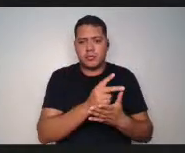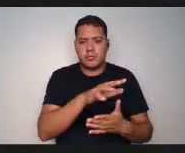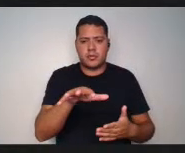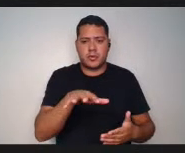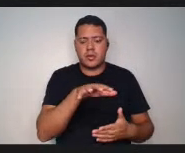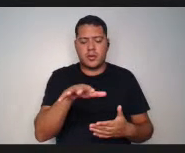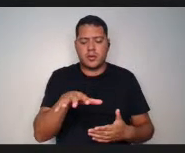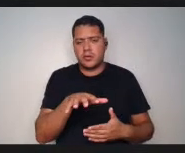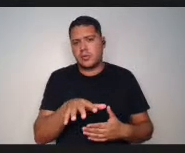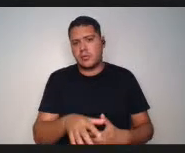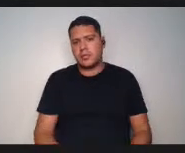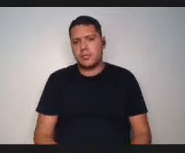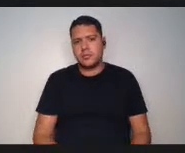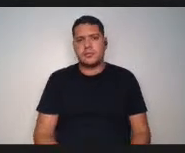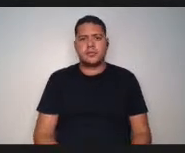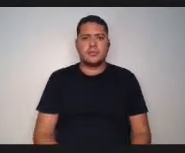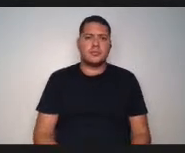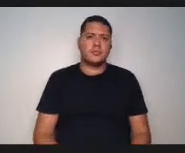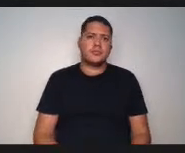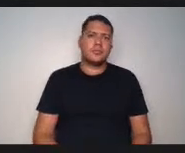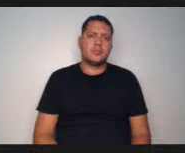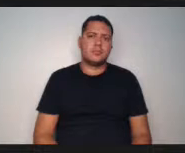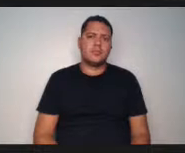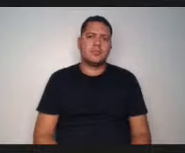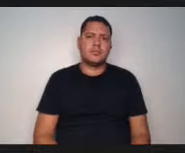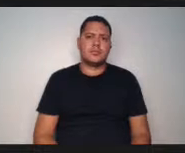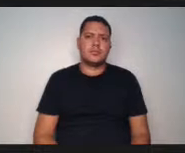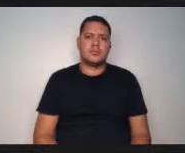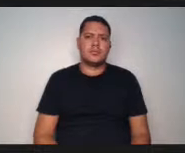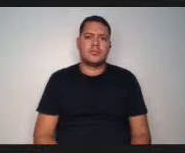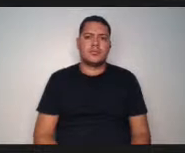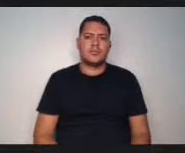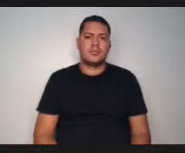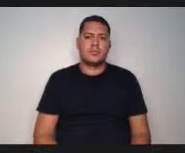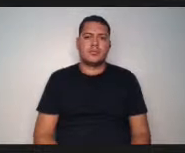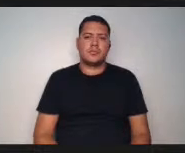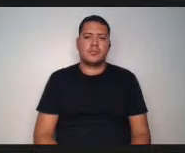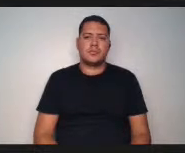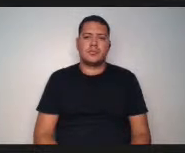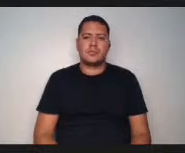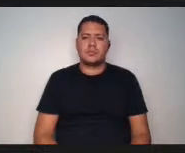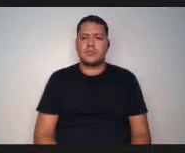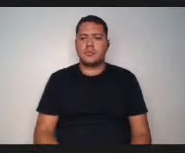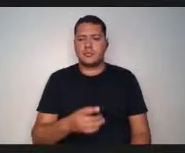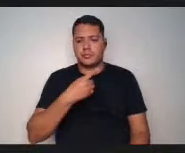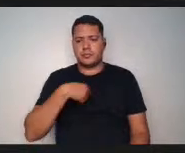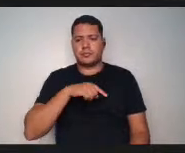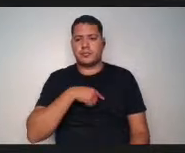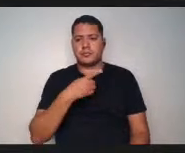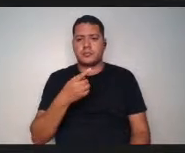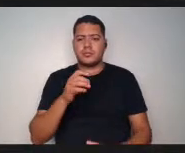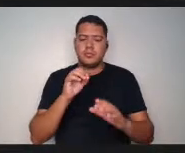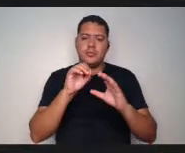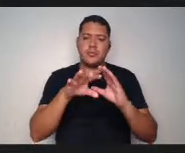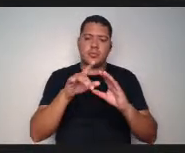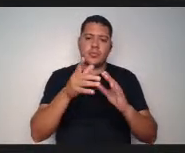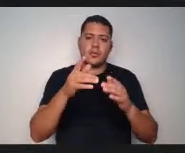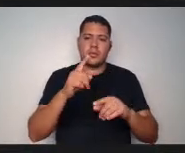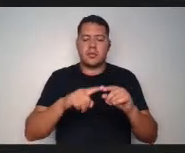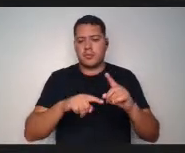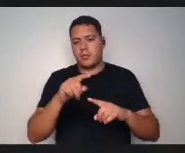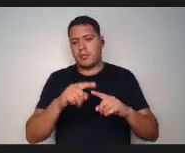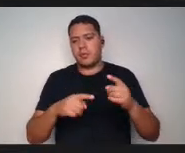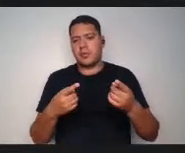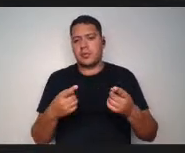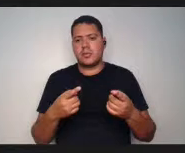We do equip employers with tools. This four-step process, which involves reviewing and sharing